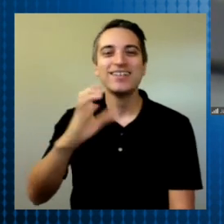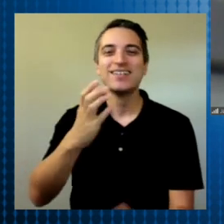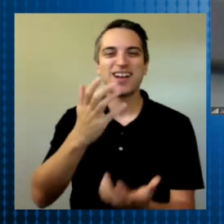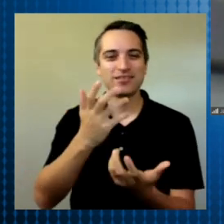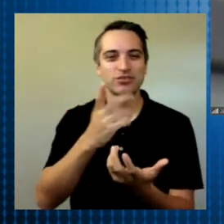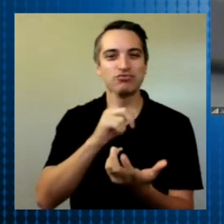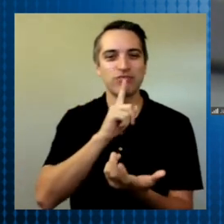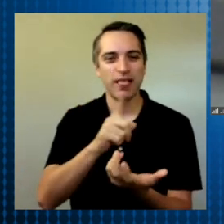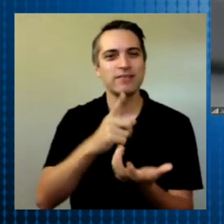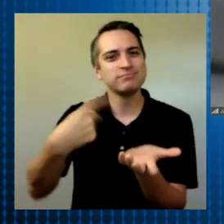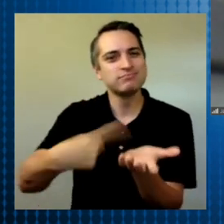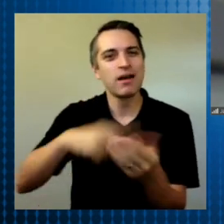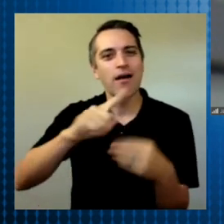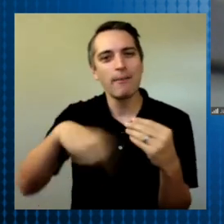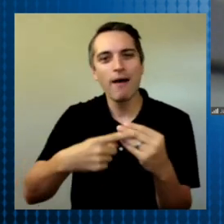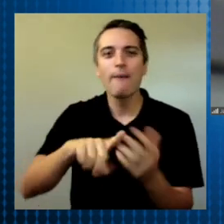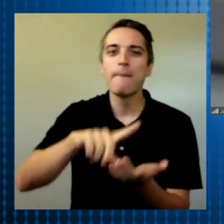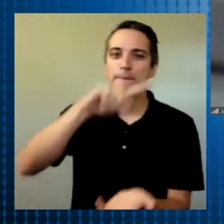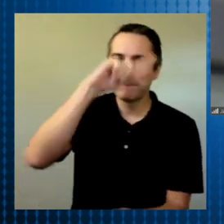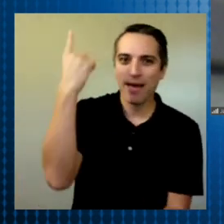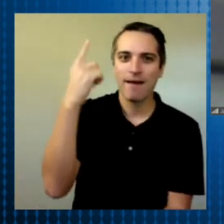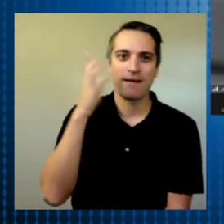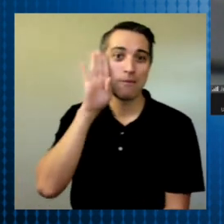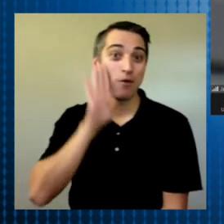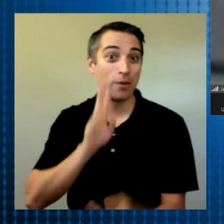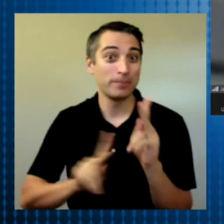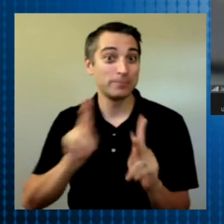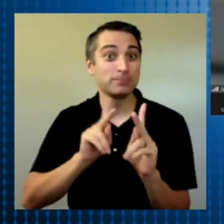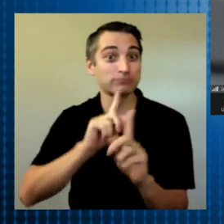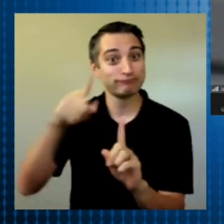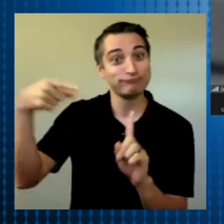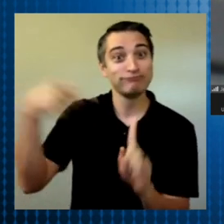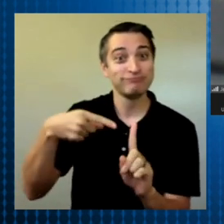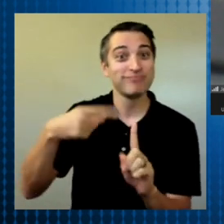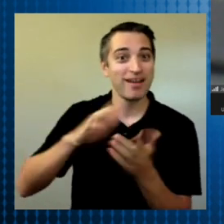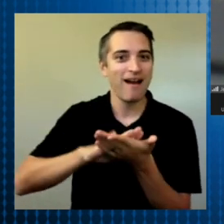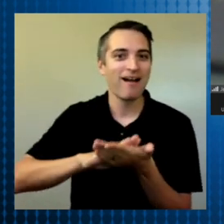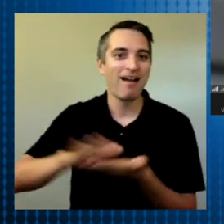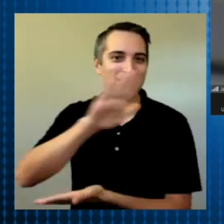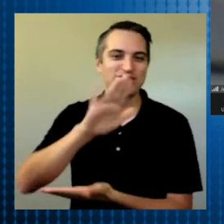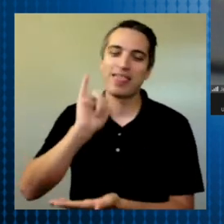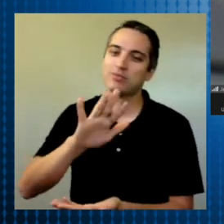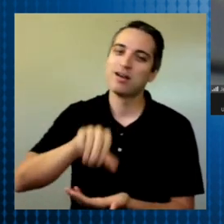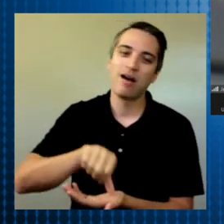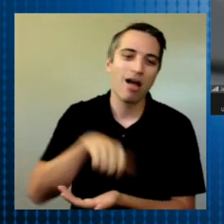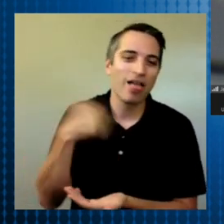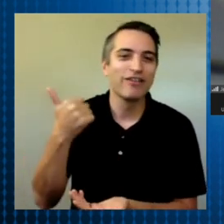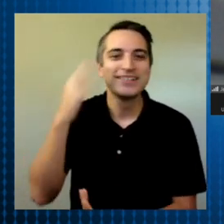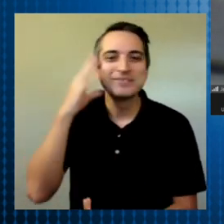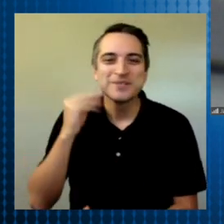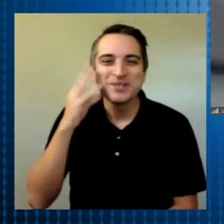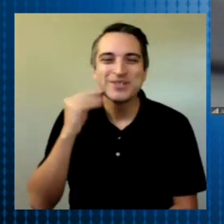narrative around Black and brown males in higher education. So that was just something, another notch on the resume, another experience that we